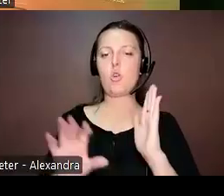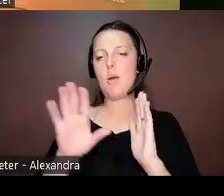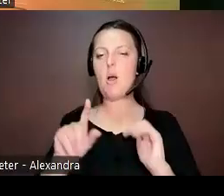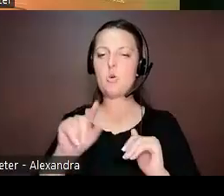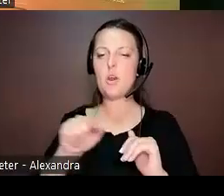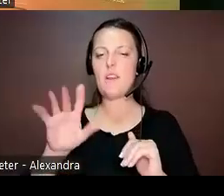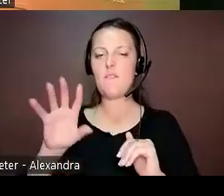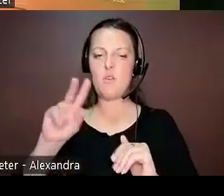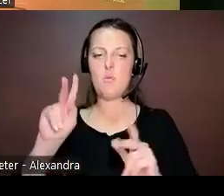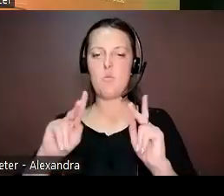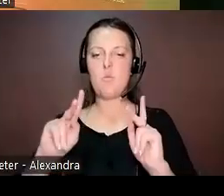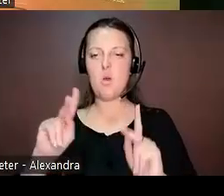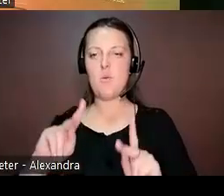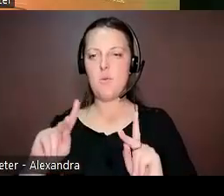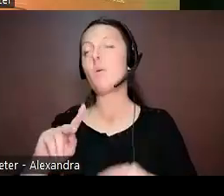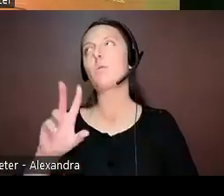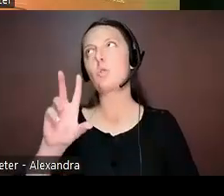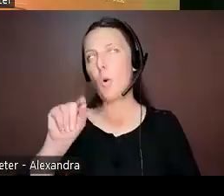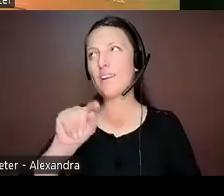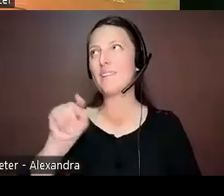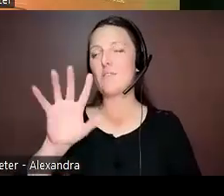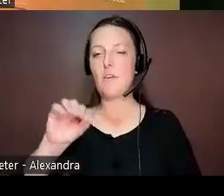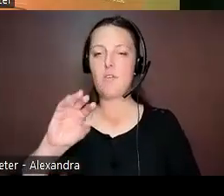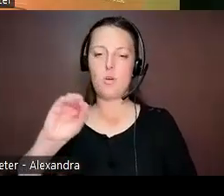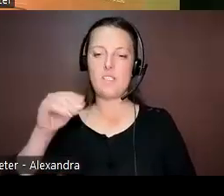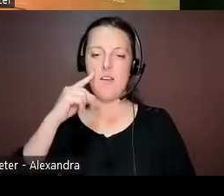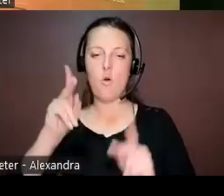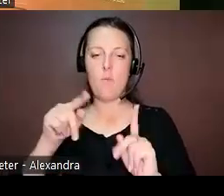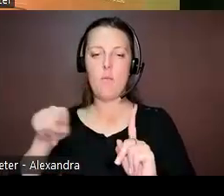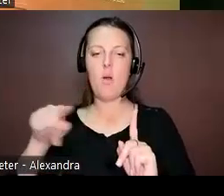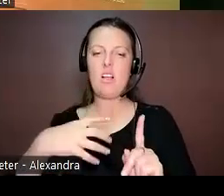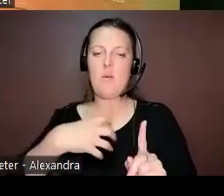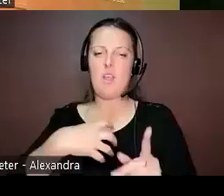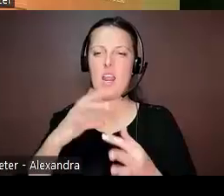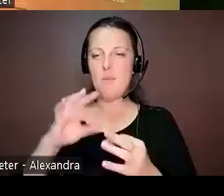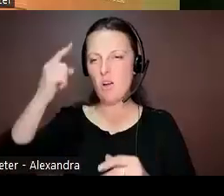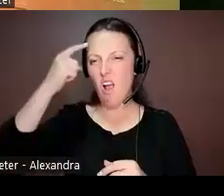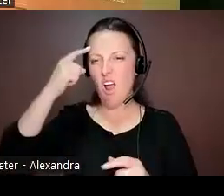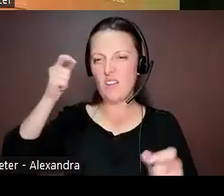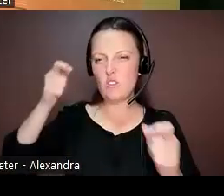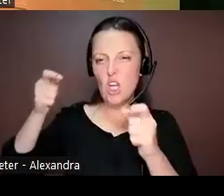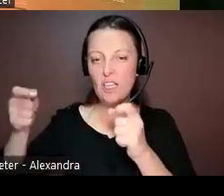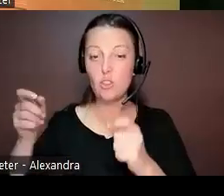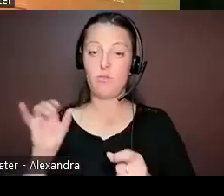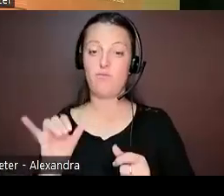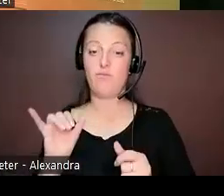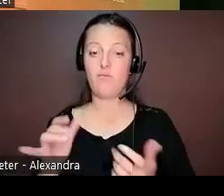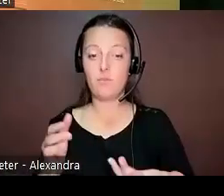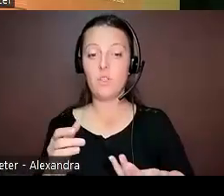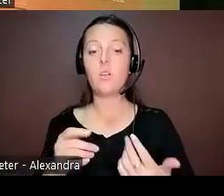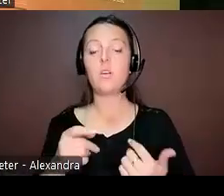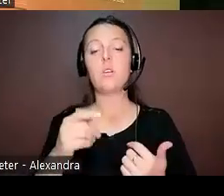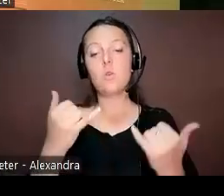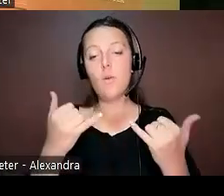like I think people do off-pump surgery as well, but it still seems to be associated with cognitive decline.